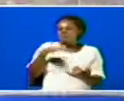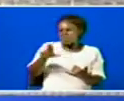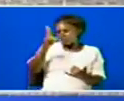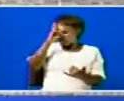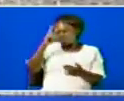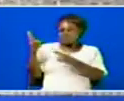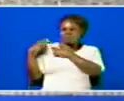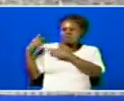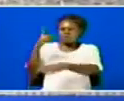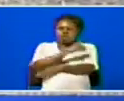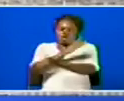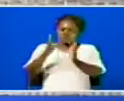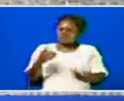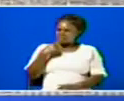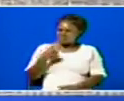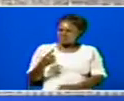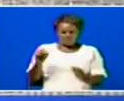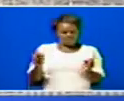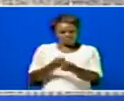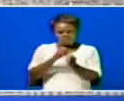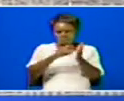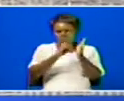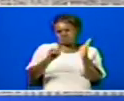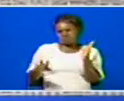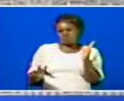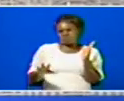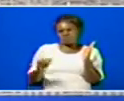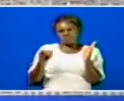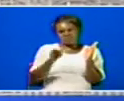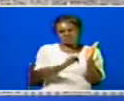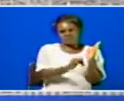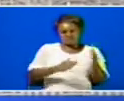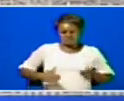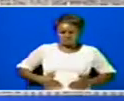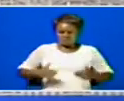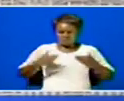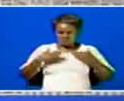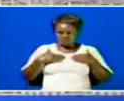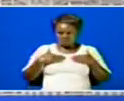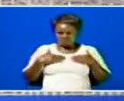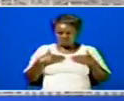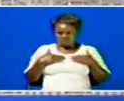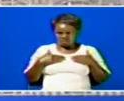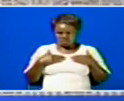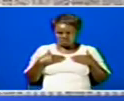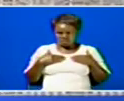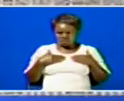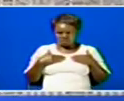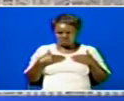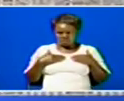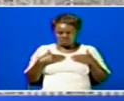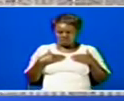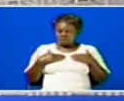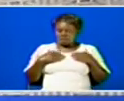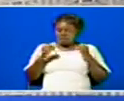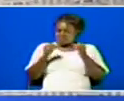responsible. Madaktari waliniambia kuwa haiwezi katolewa, itakaa tu ndani ya mwili wangu na kuwa